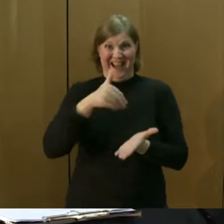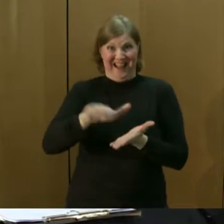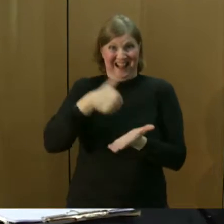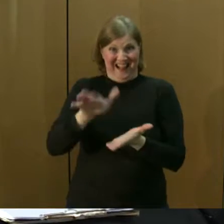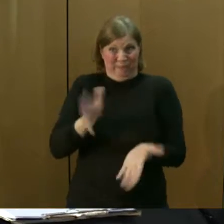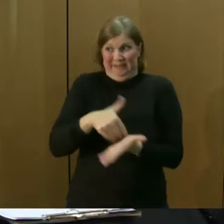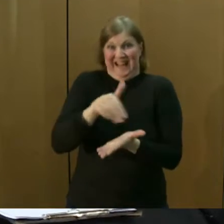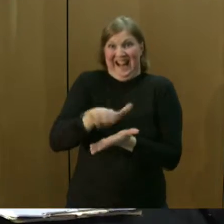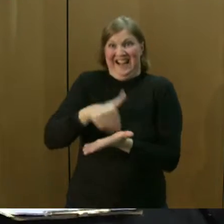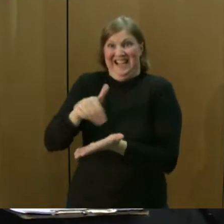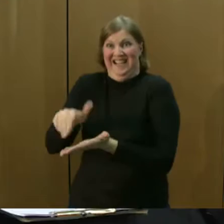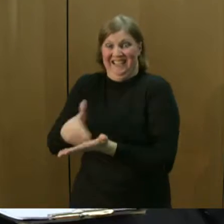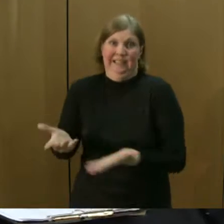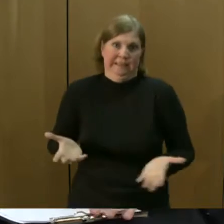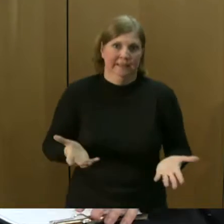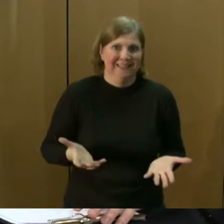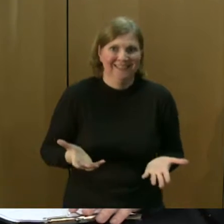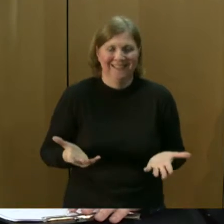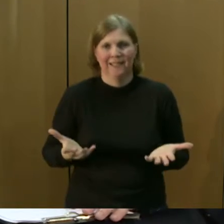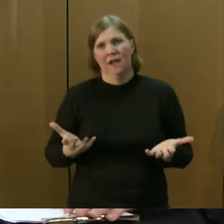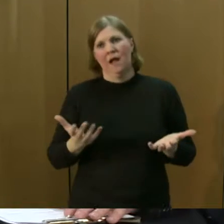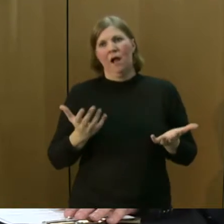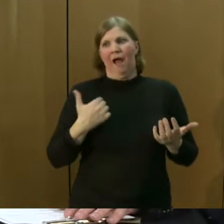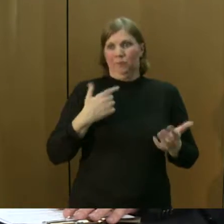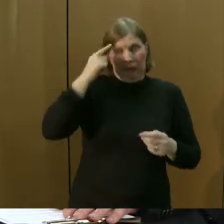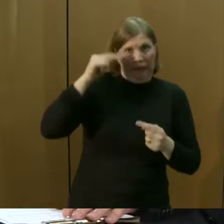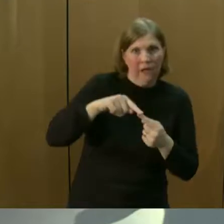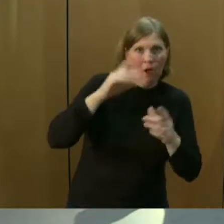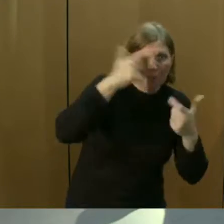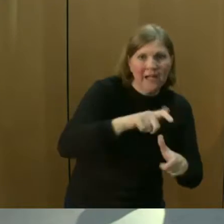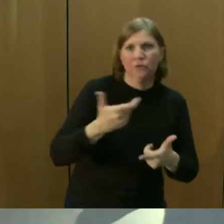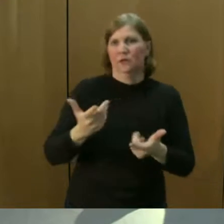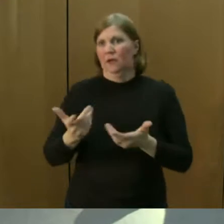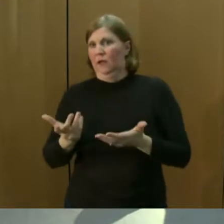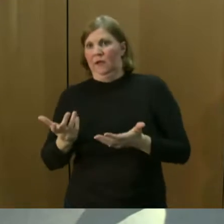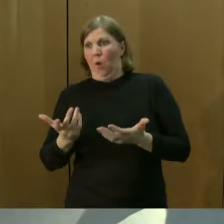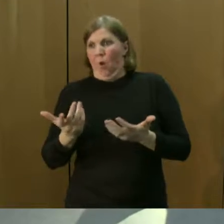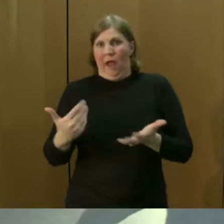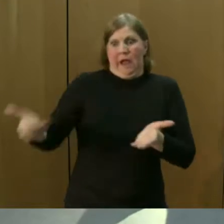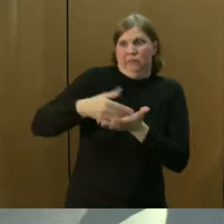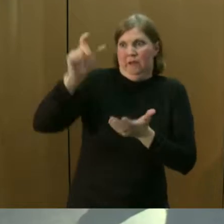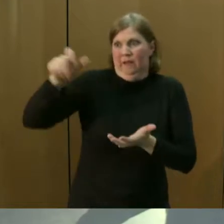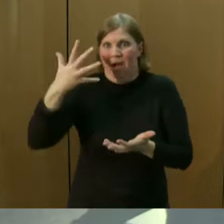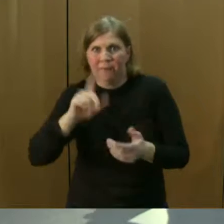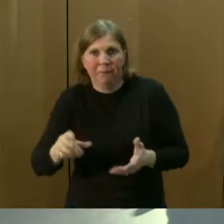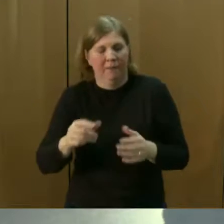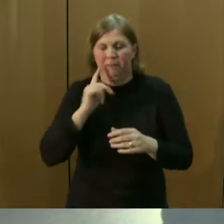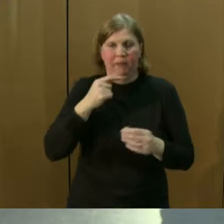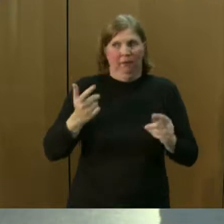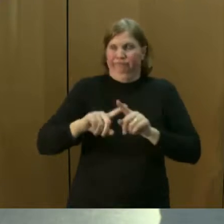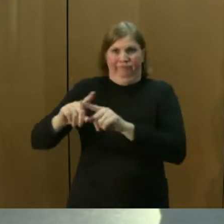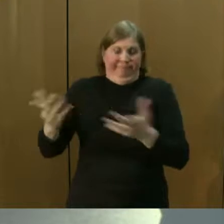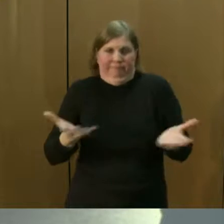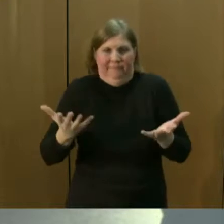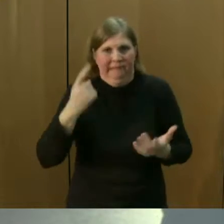your cast members and all those things as well. So it's all about. But actually, if what you want is just the